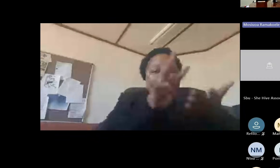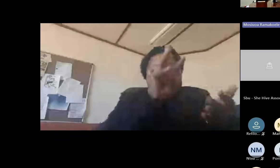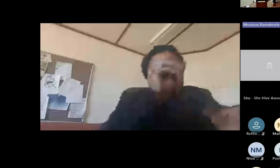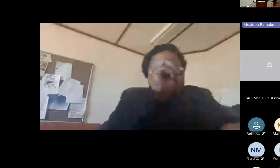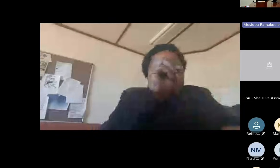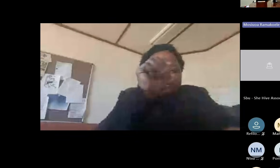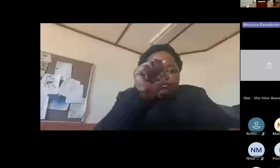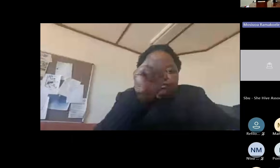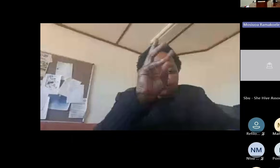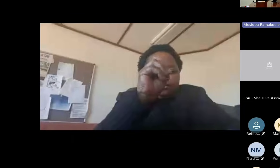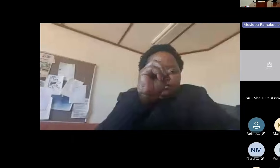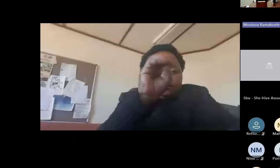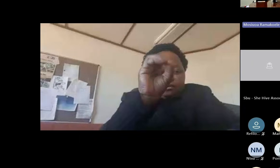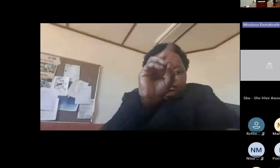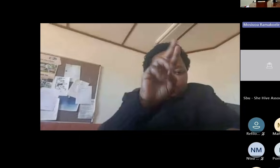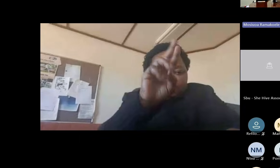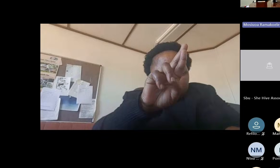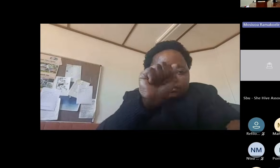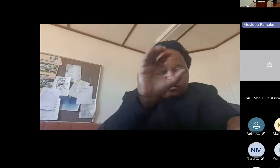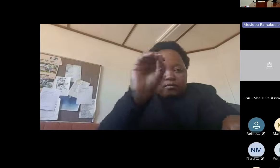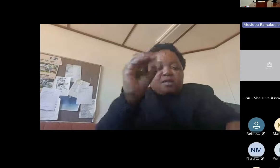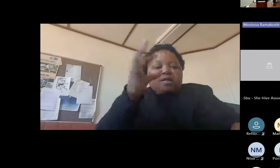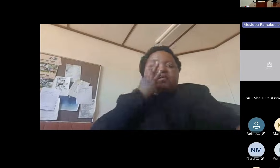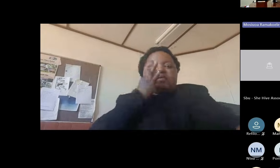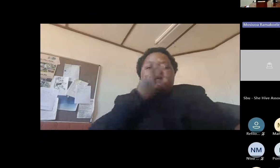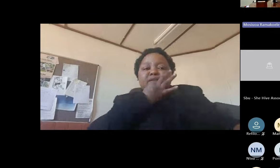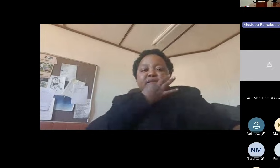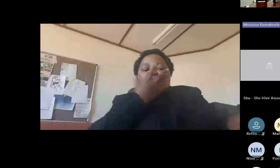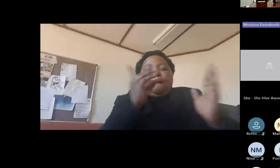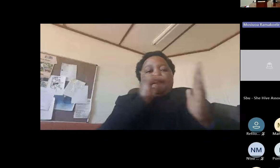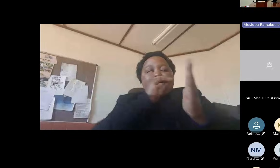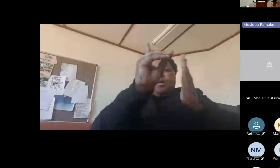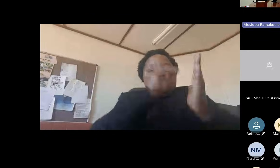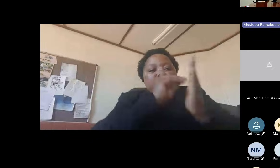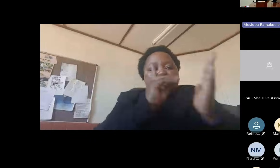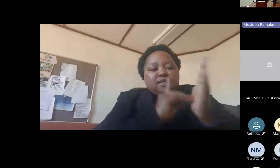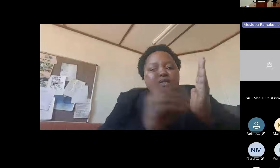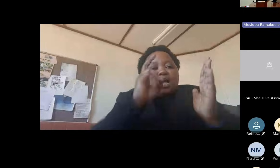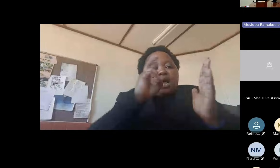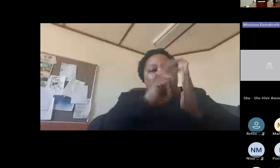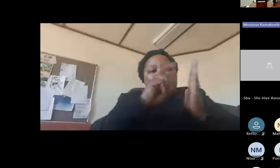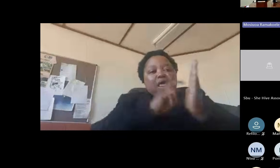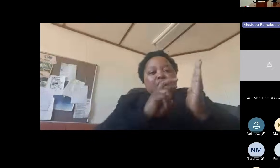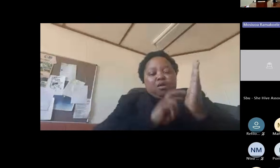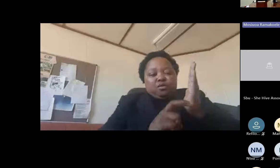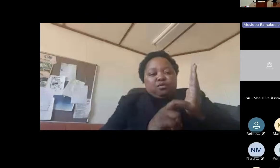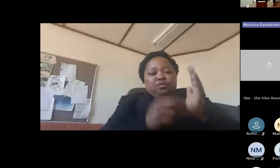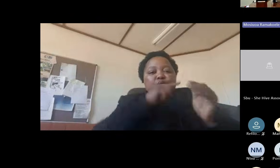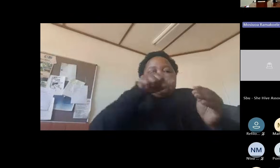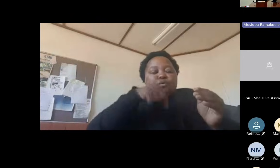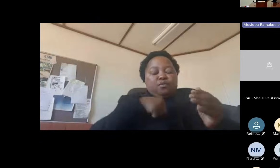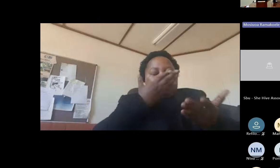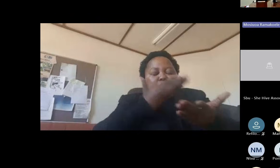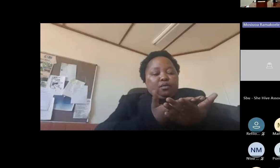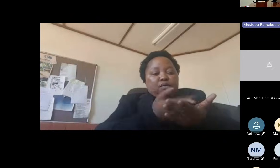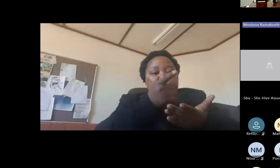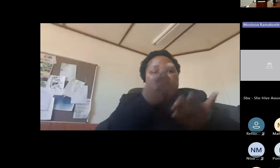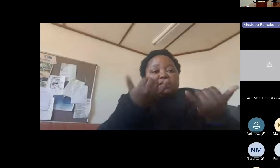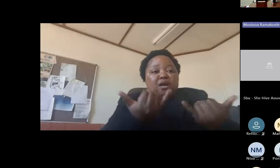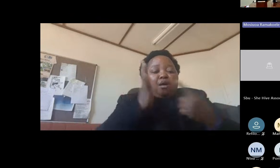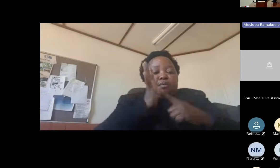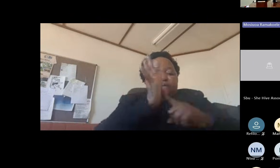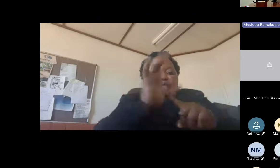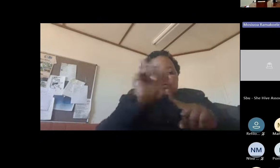approach into policy and laws that we have been heavily leaning on them. Therefore, she is providing us a window as